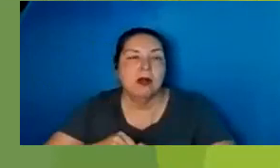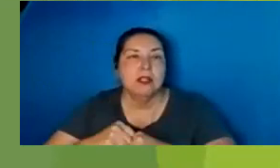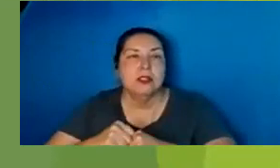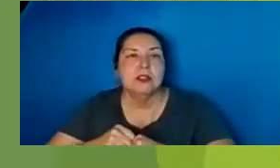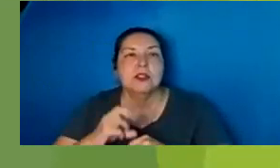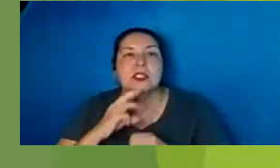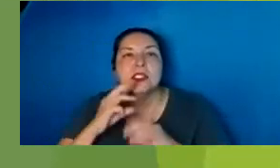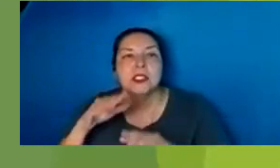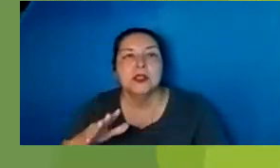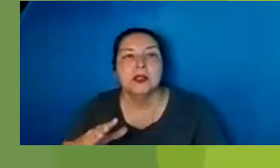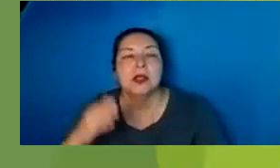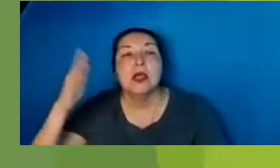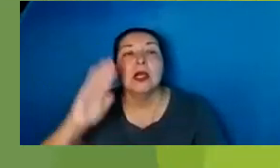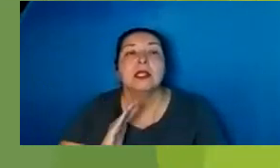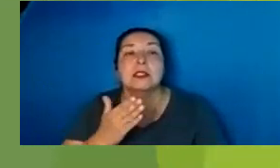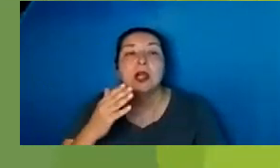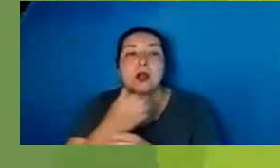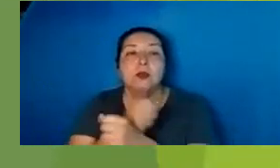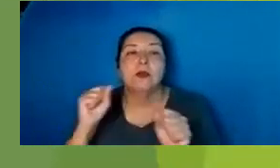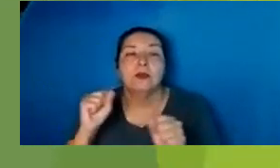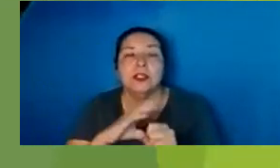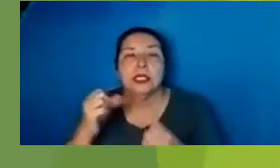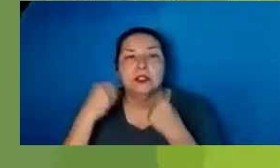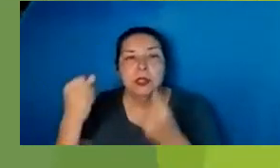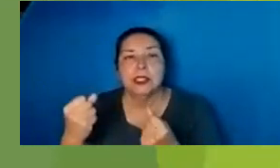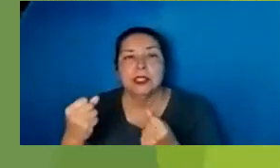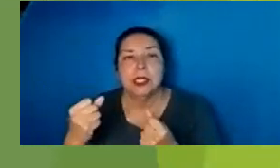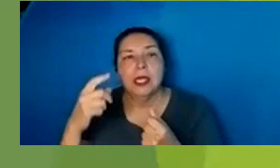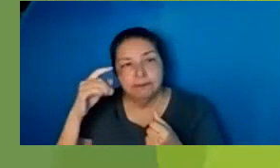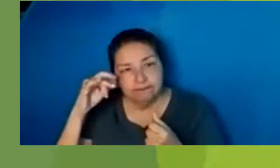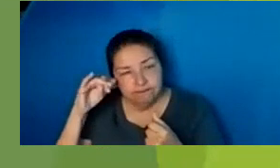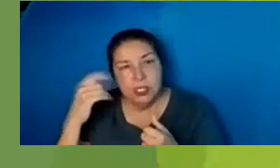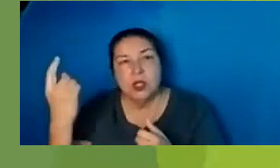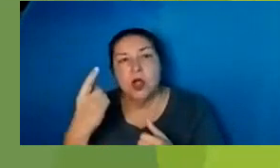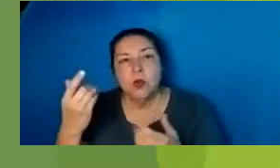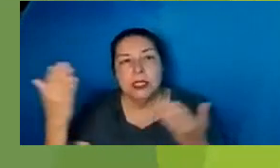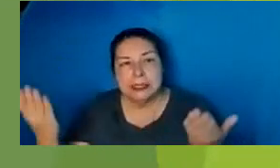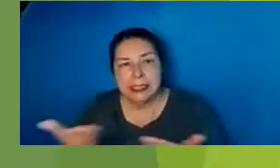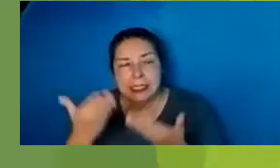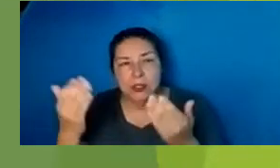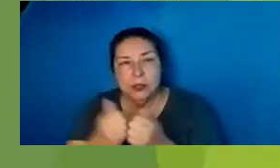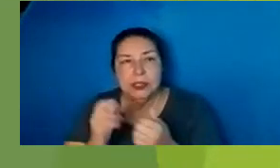God is our refuge and strength, and ever-present help in trouble. Amen.